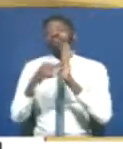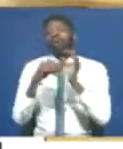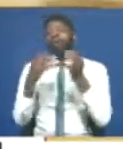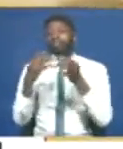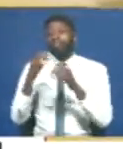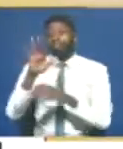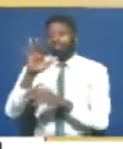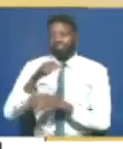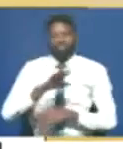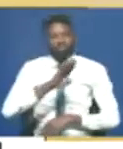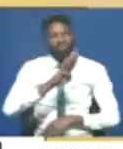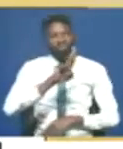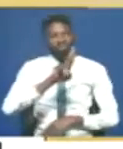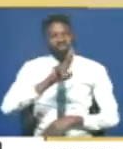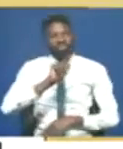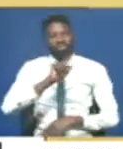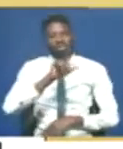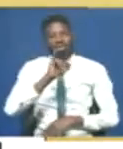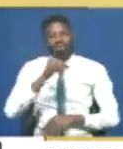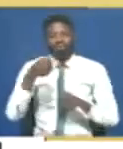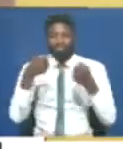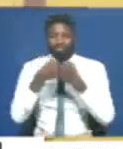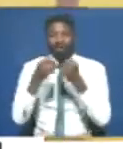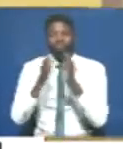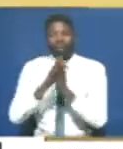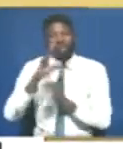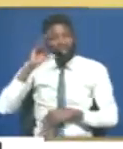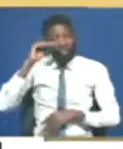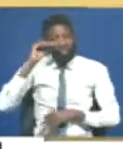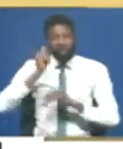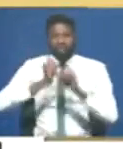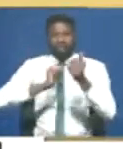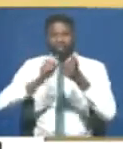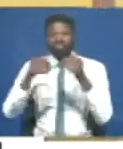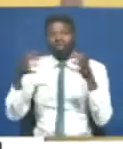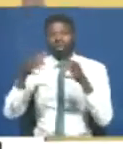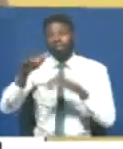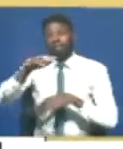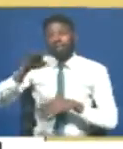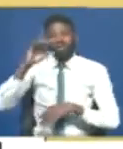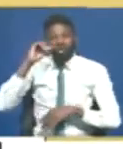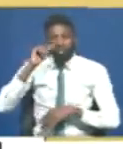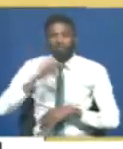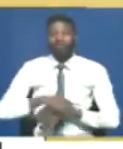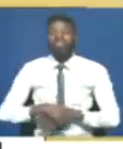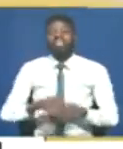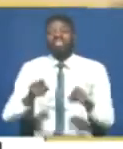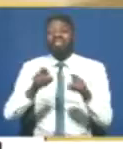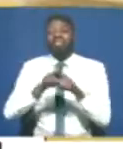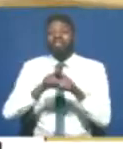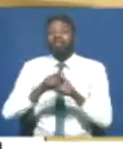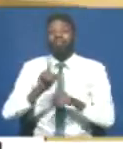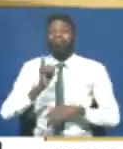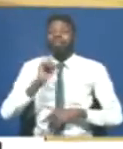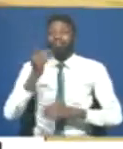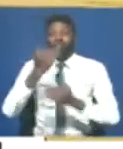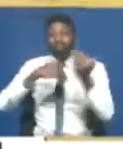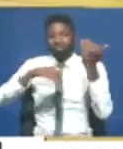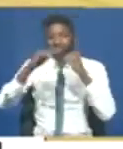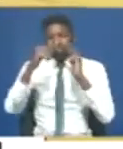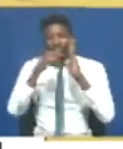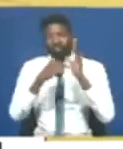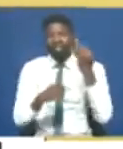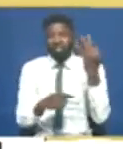be playing Mombasa Sports Club in Mombasa next weekend. Earlier on, Kenyatta University men's team collected 3 points after beating